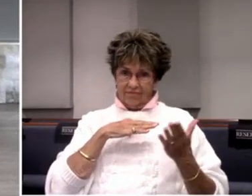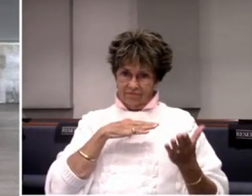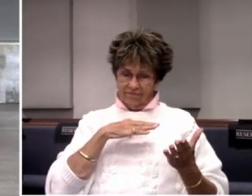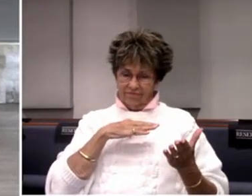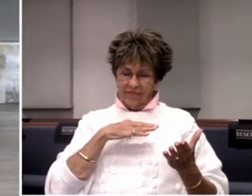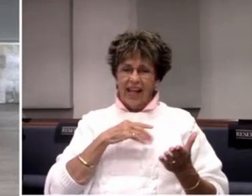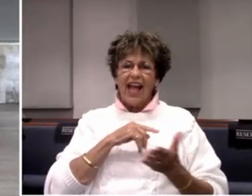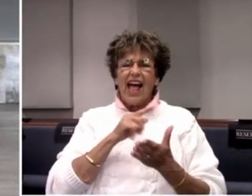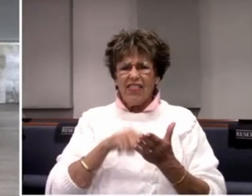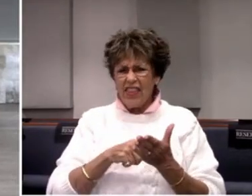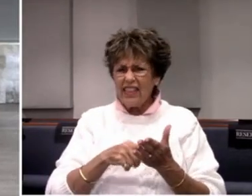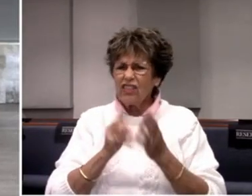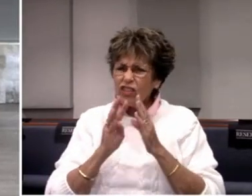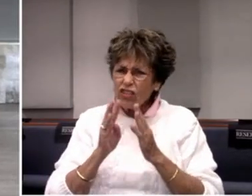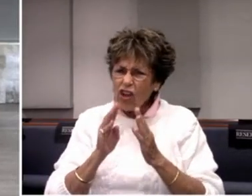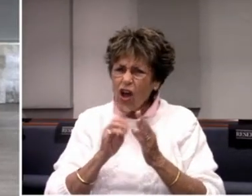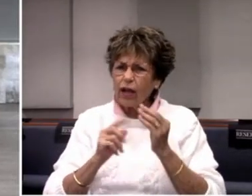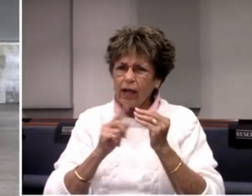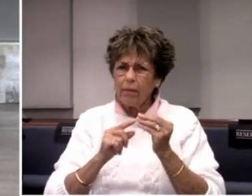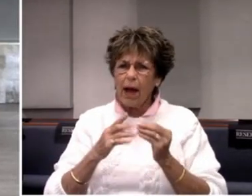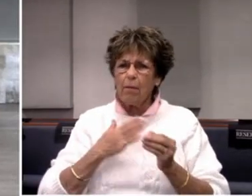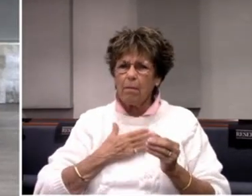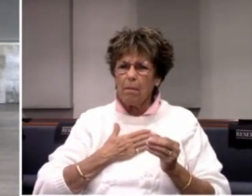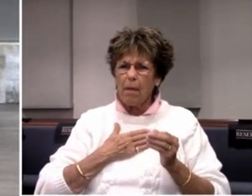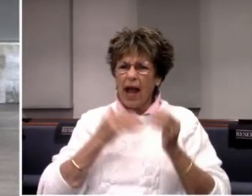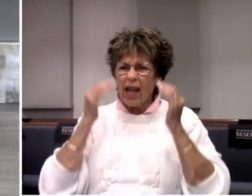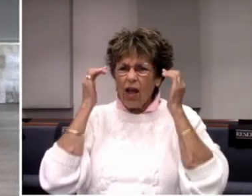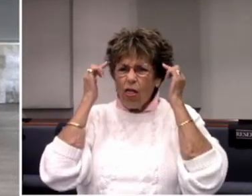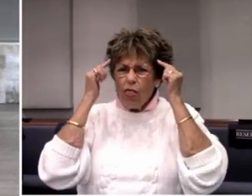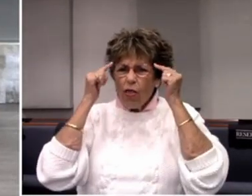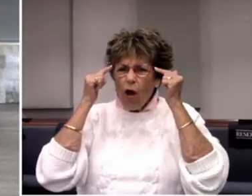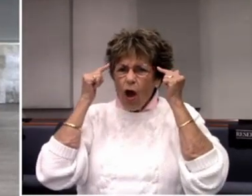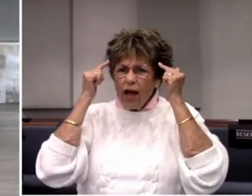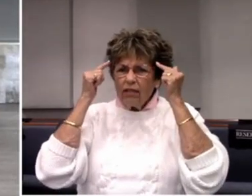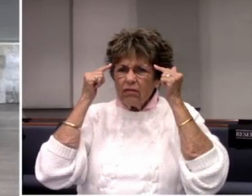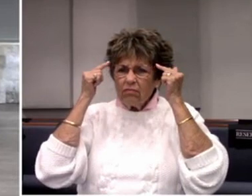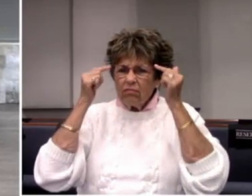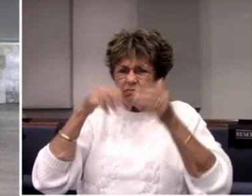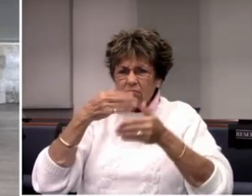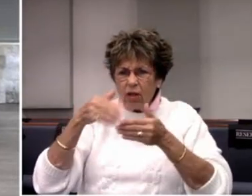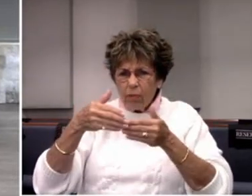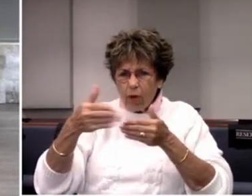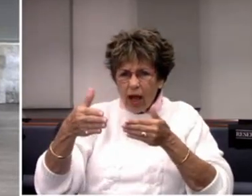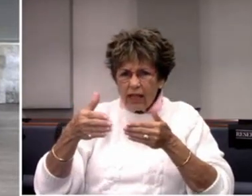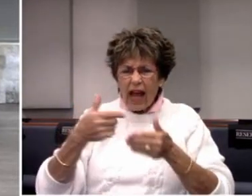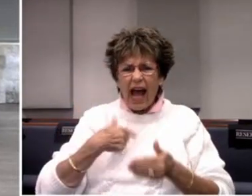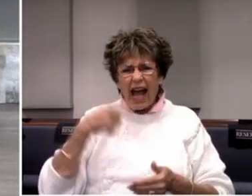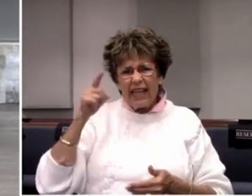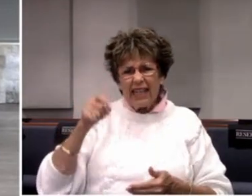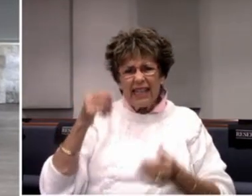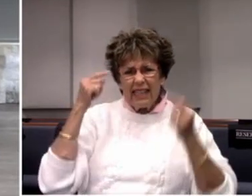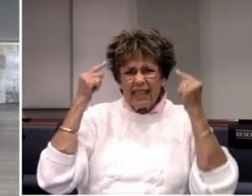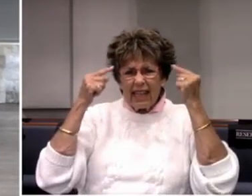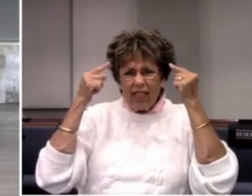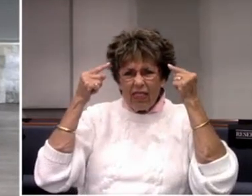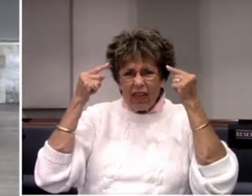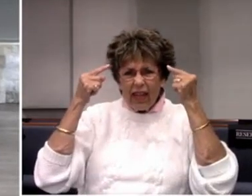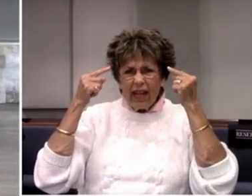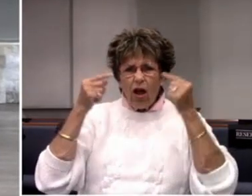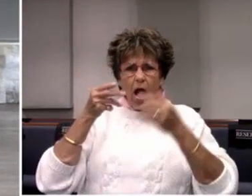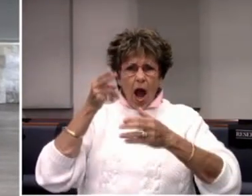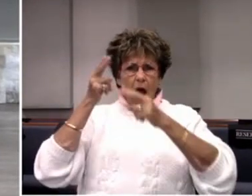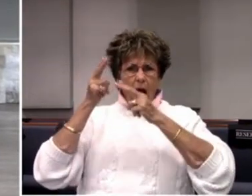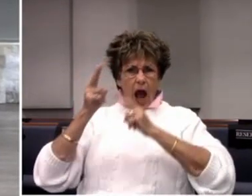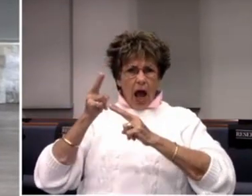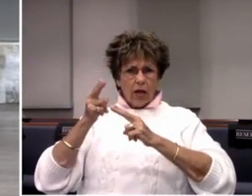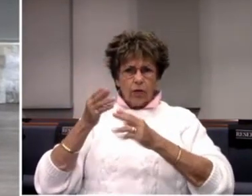process. I'm to take thought for things that are honorable. It's a regard